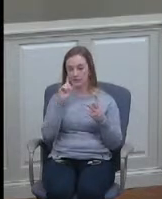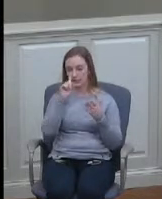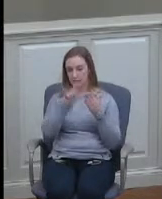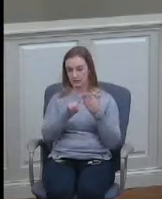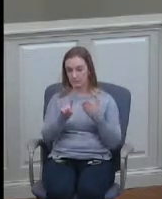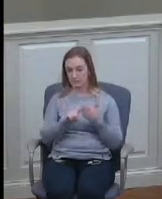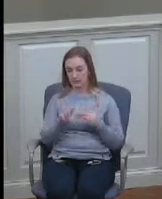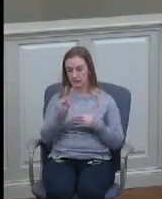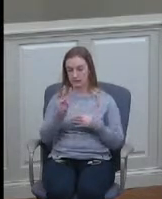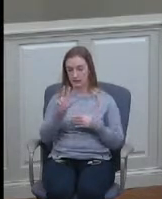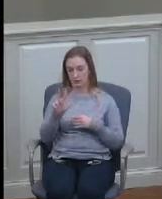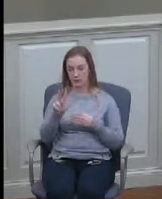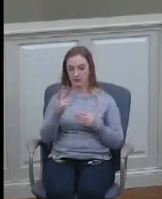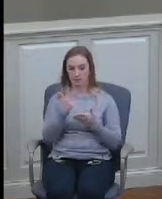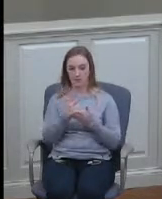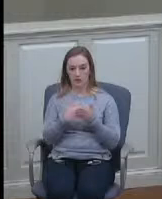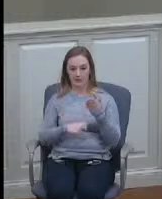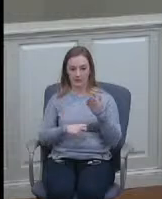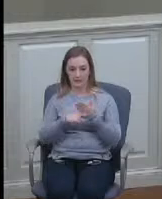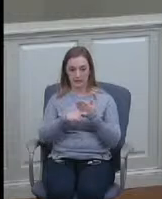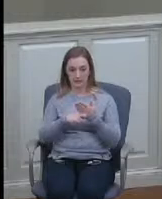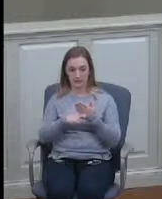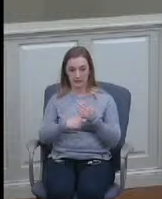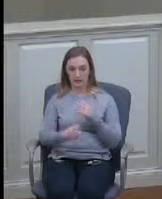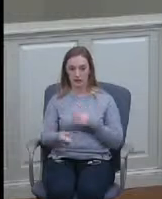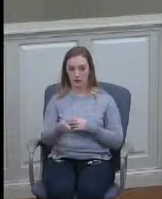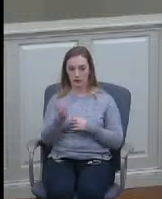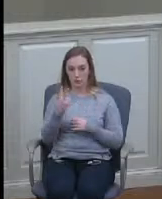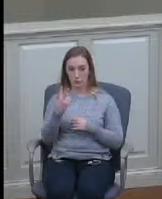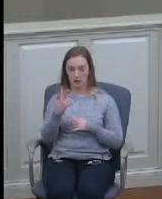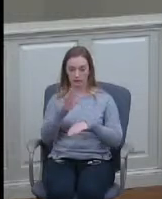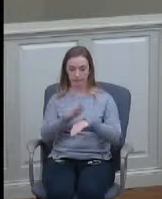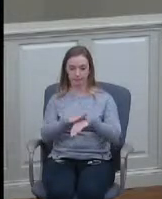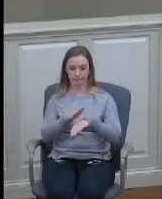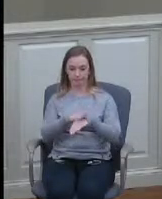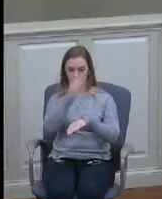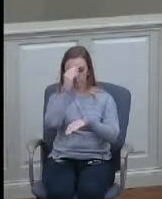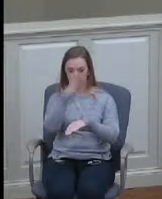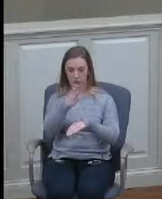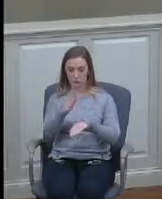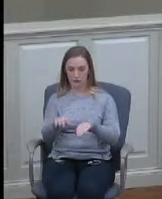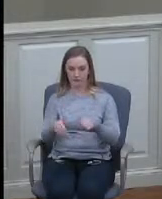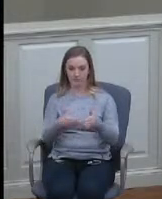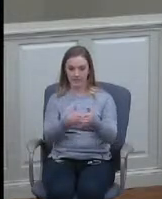and 63 parking tickets and 12 notice of violations.